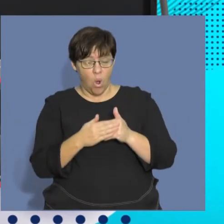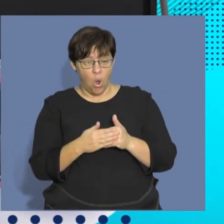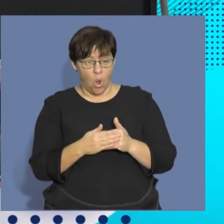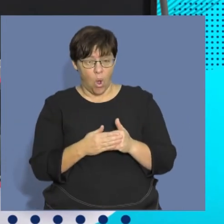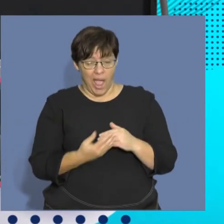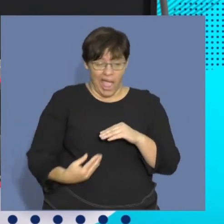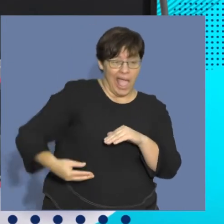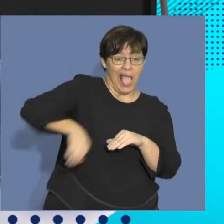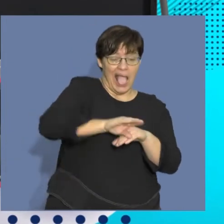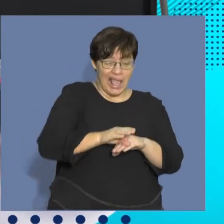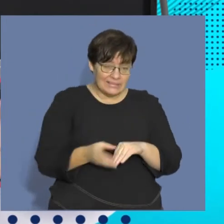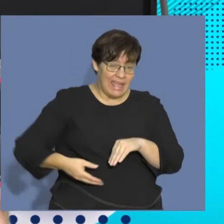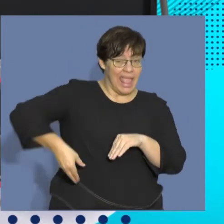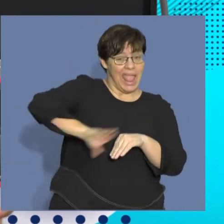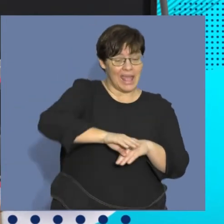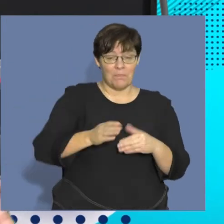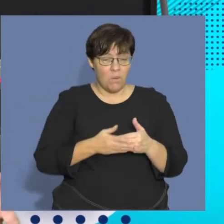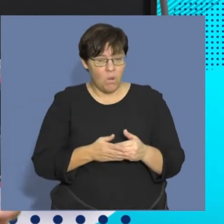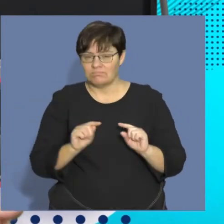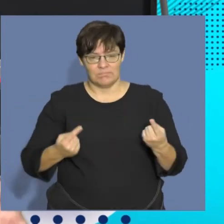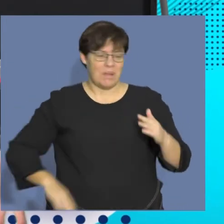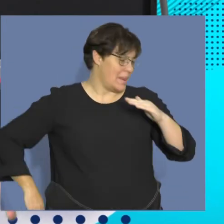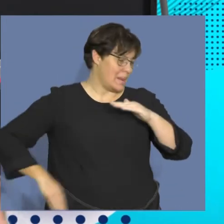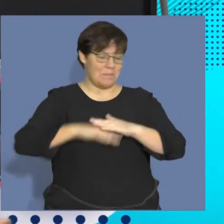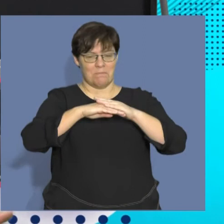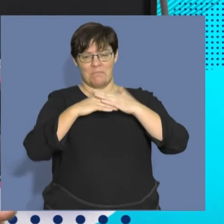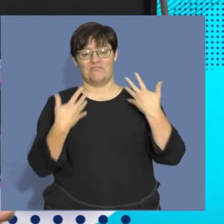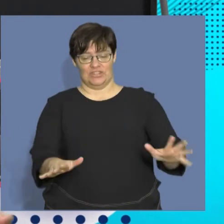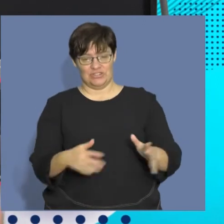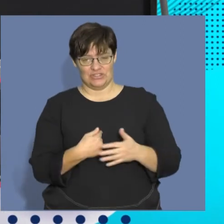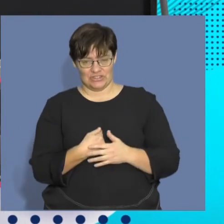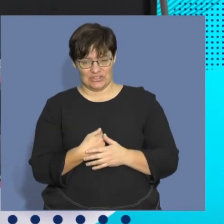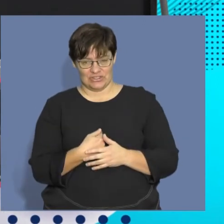carrying capacity. I can't carry anything more.